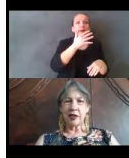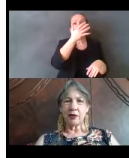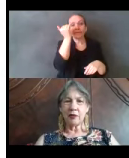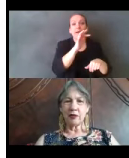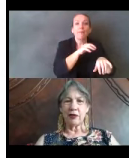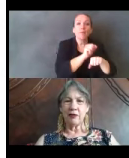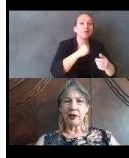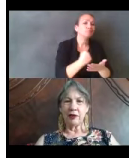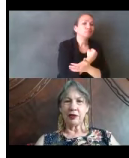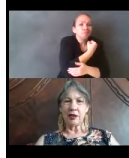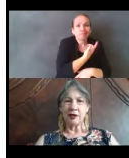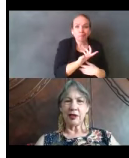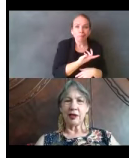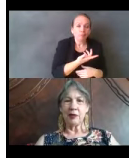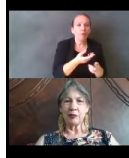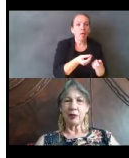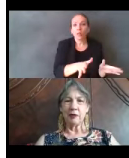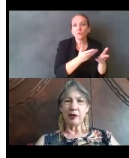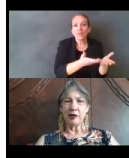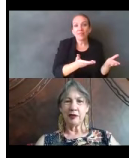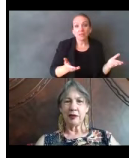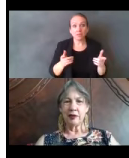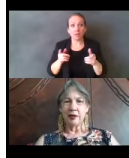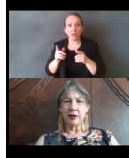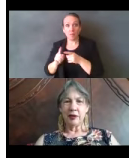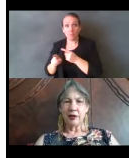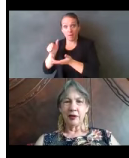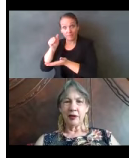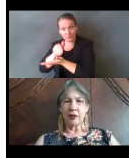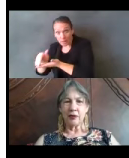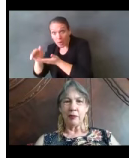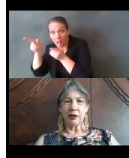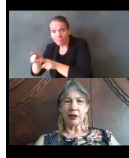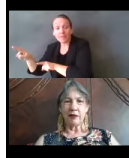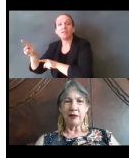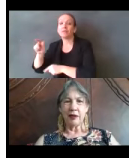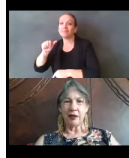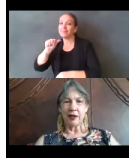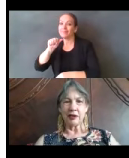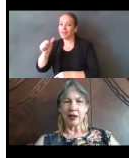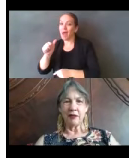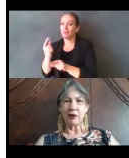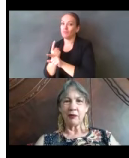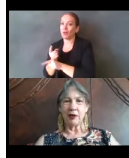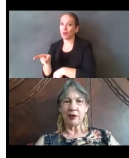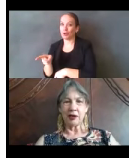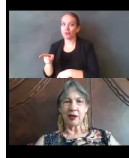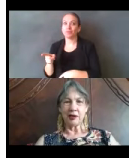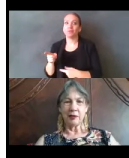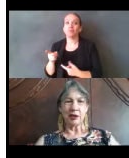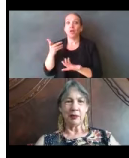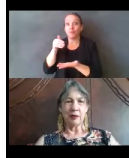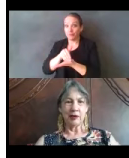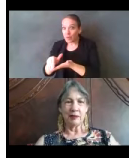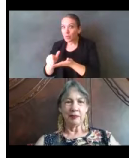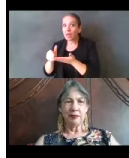It's not normal to frequently lose things and miss appointments, or to repeat yourself. There it is again, frequently losing things and